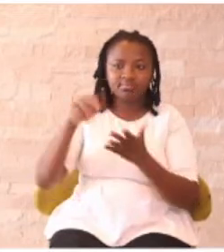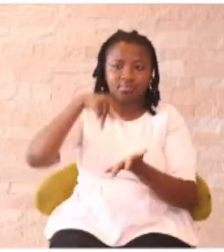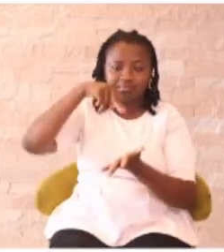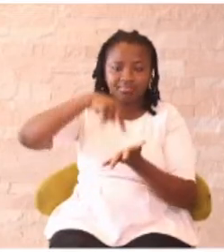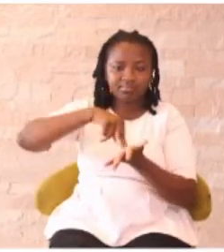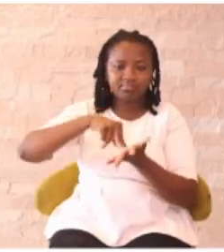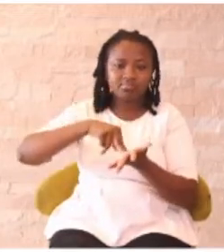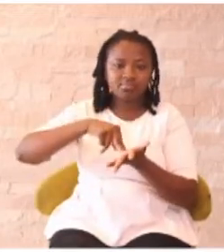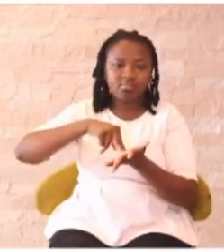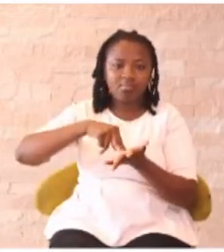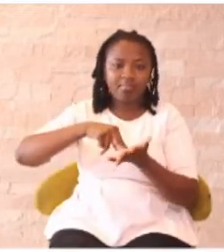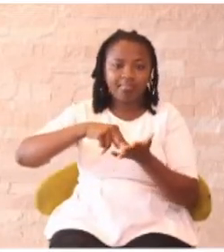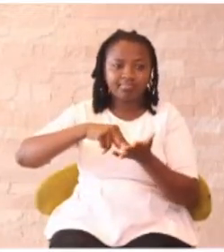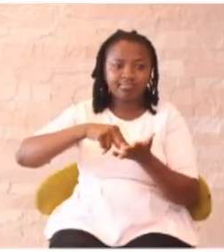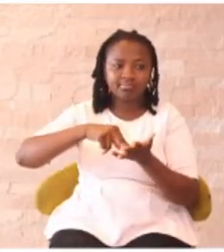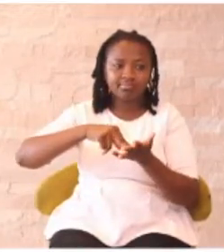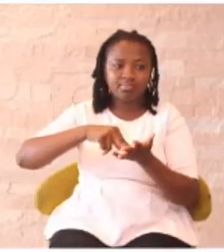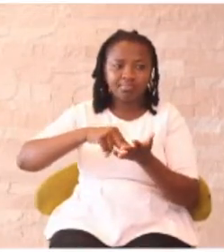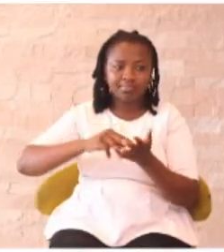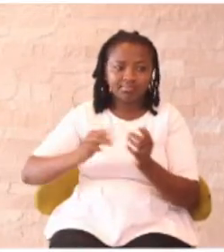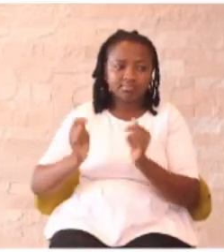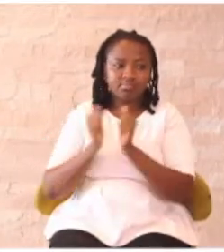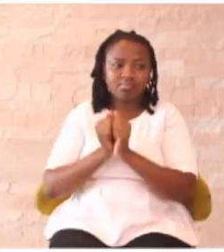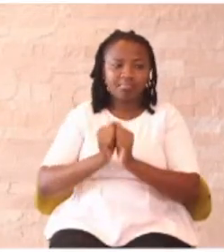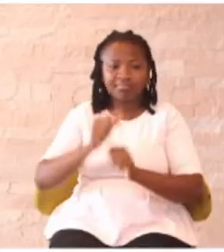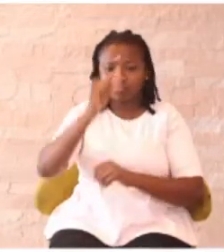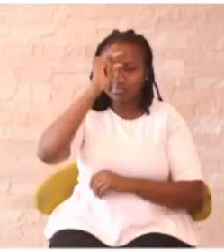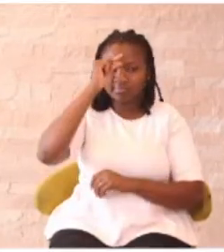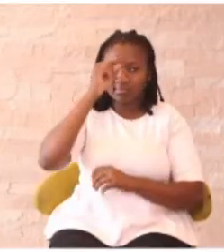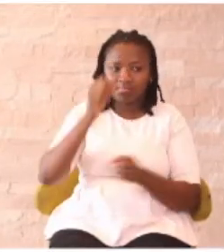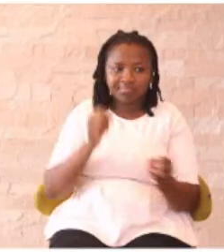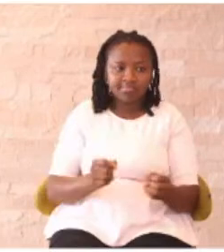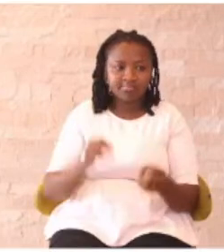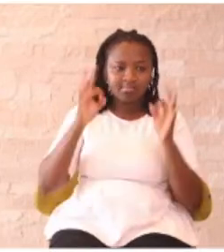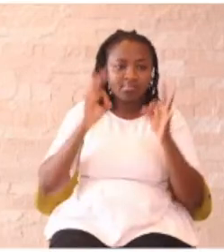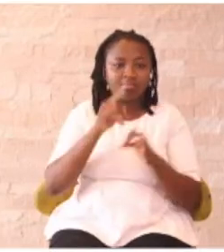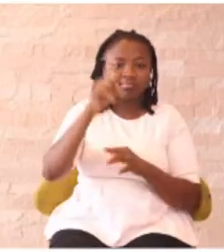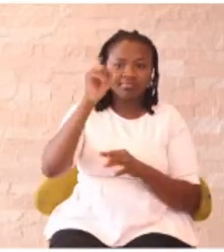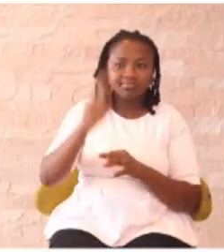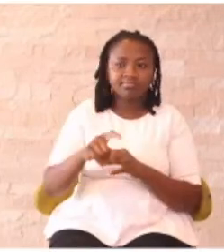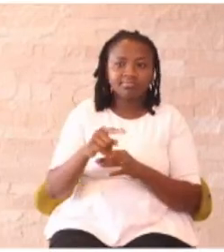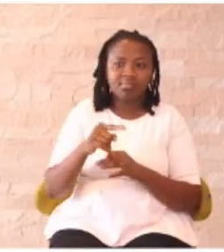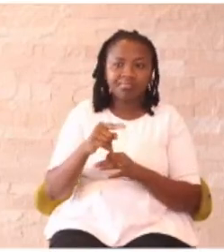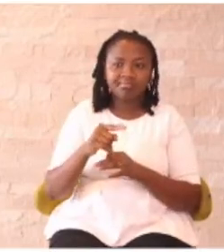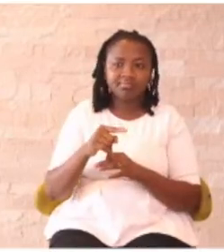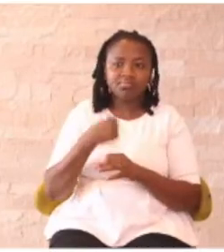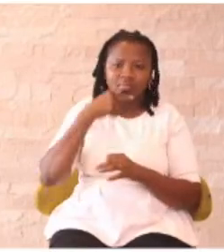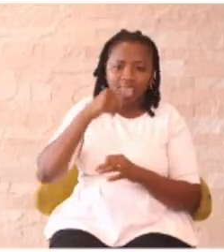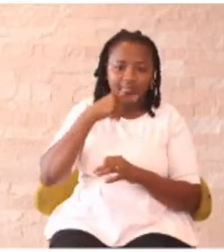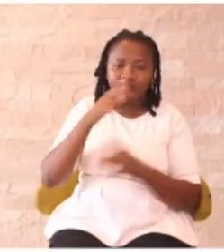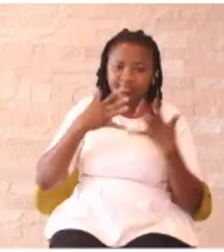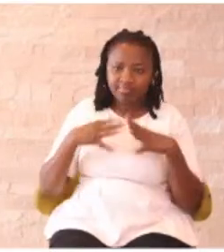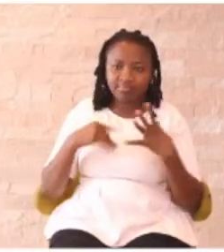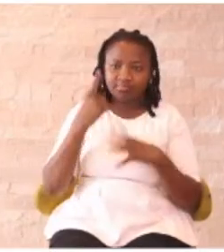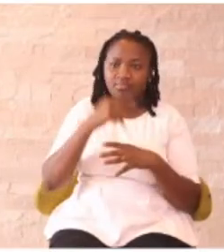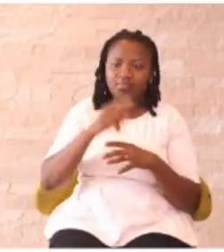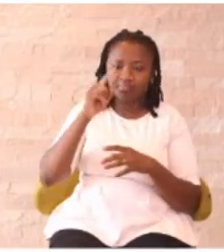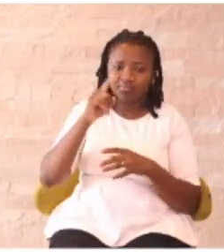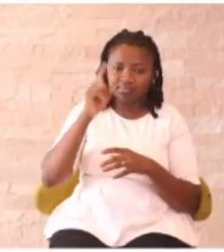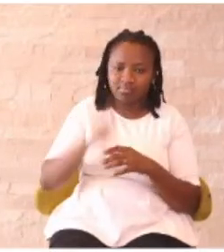especially government officials, like ensuring you mention people that are supposed to be mentioned